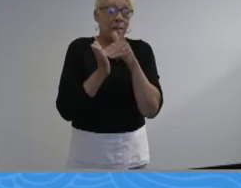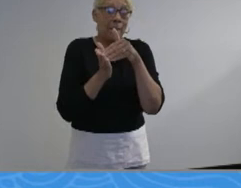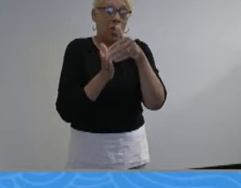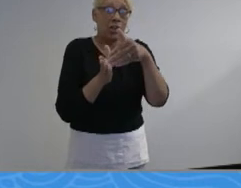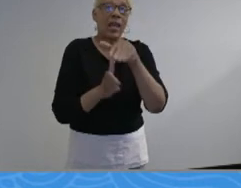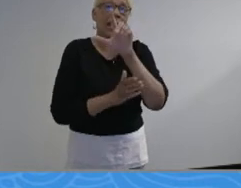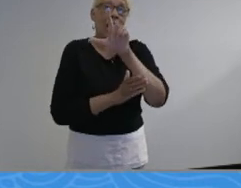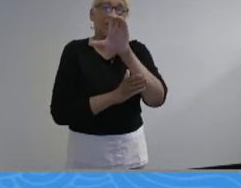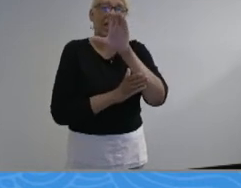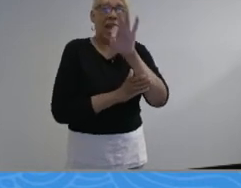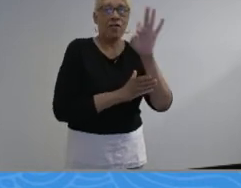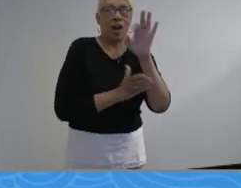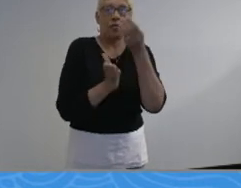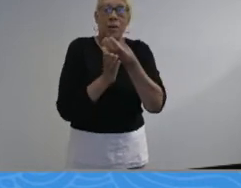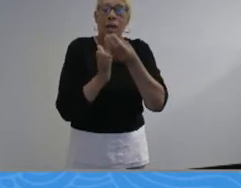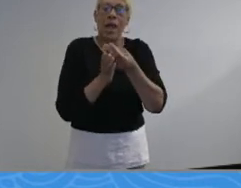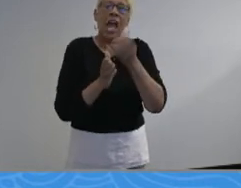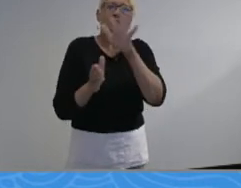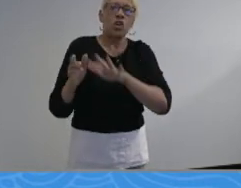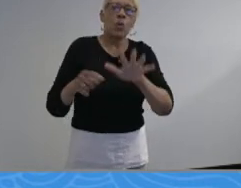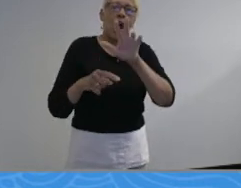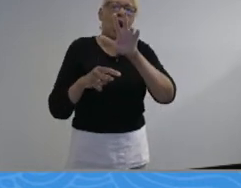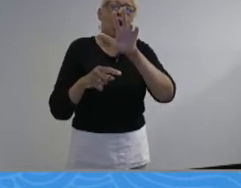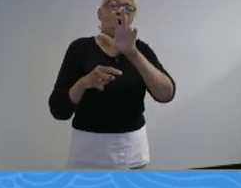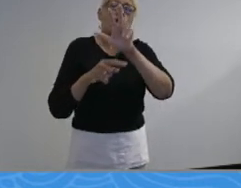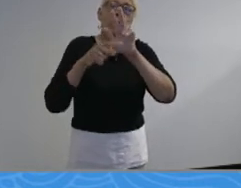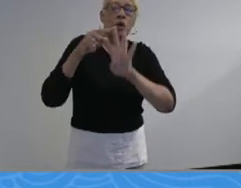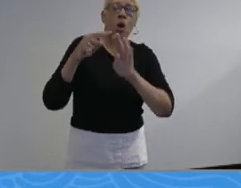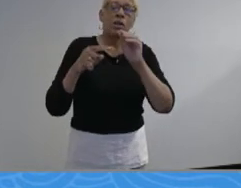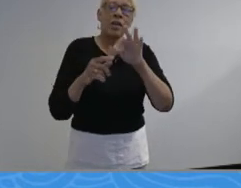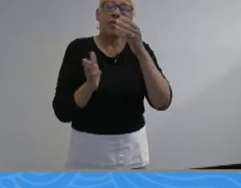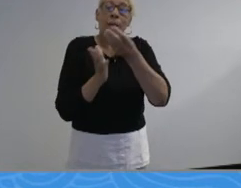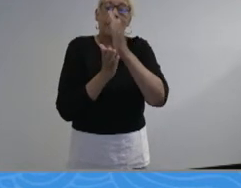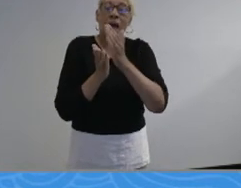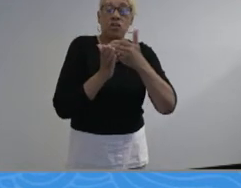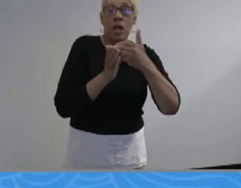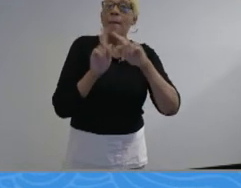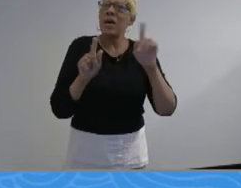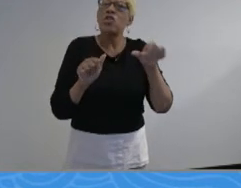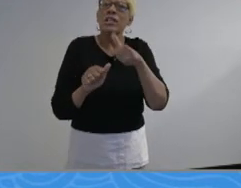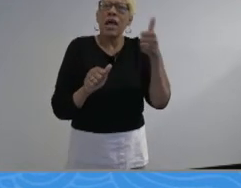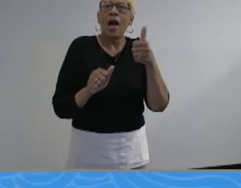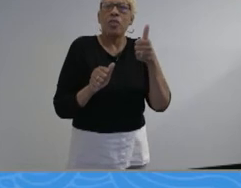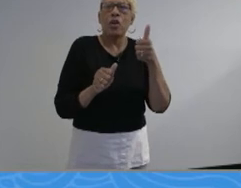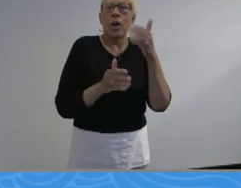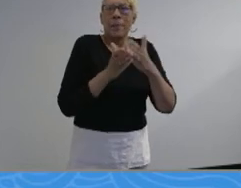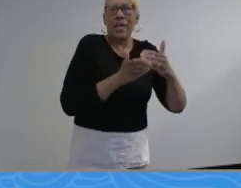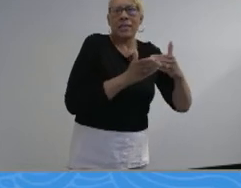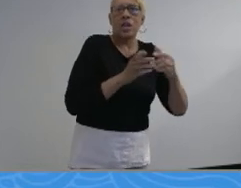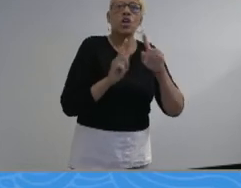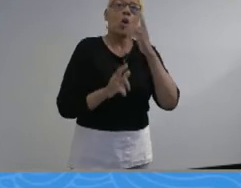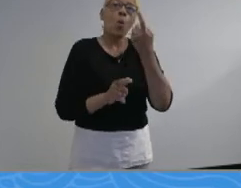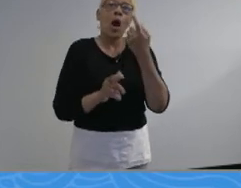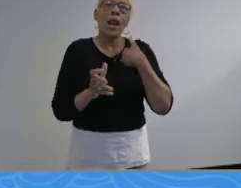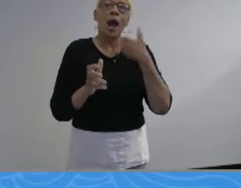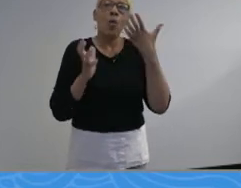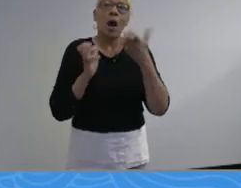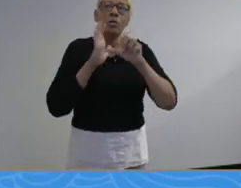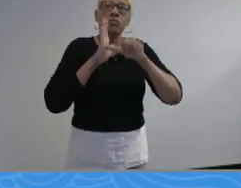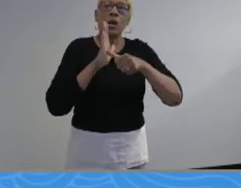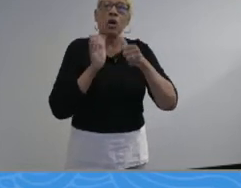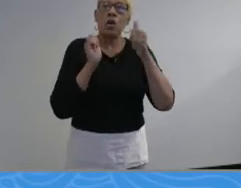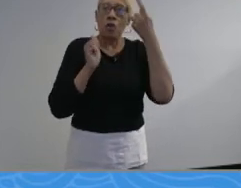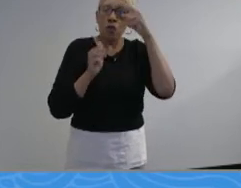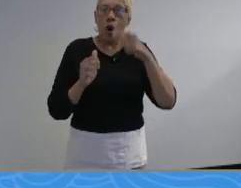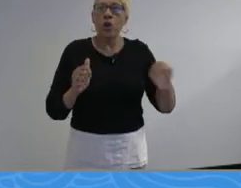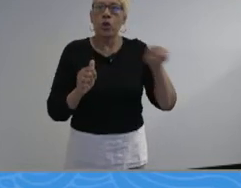million in LCFF funds, which is around 3/4 of the budget. But there's also other pieces. And the one piece I really want to highlight for you all is that